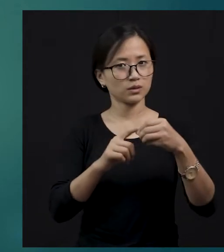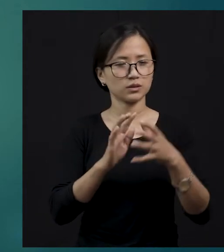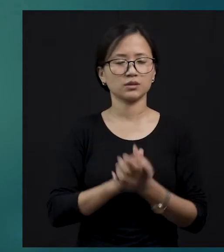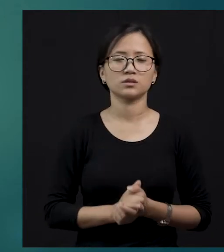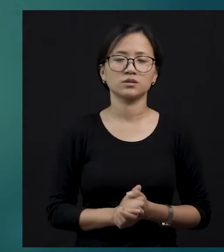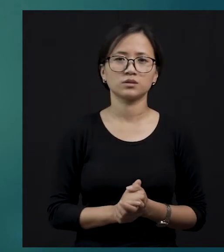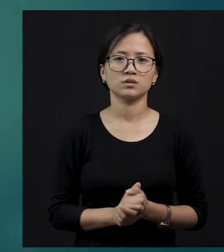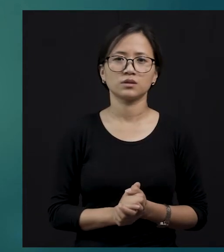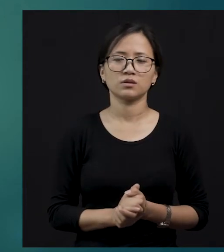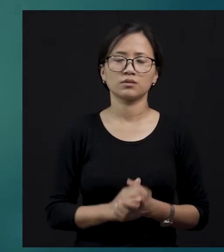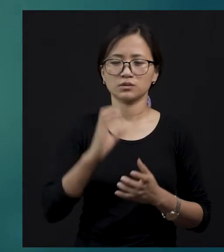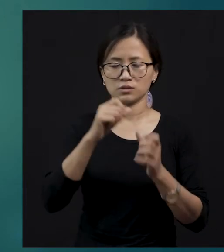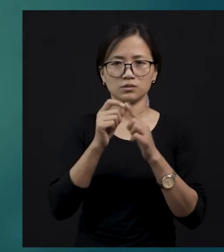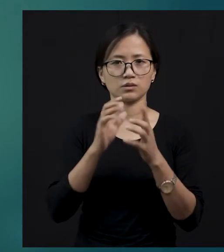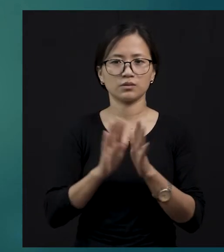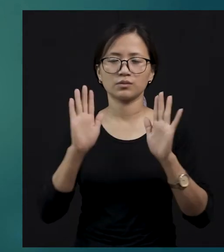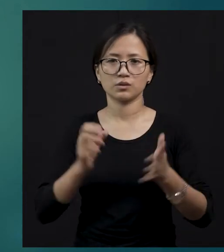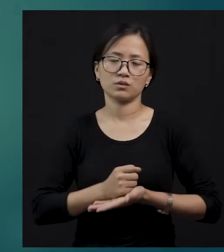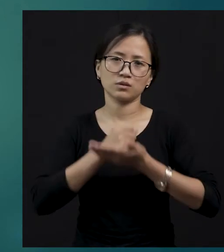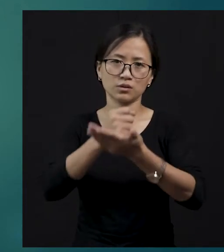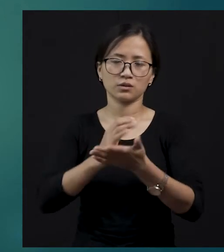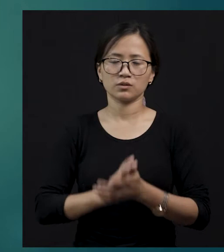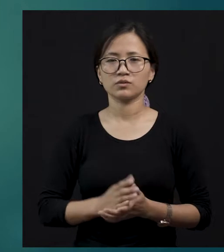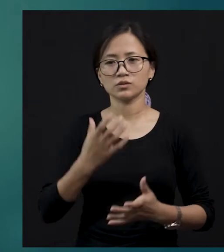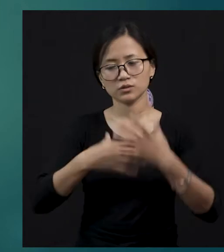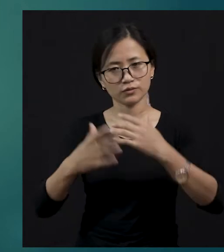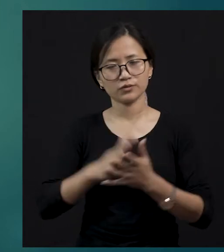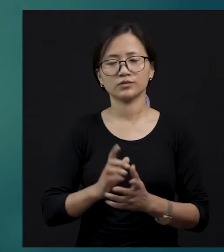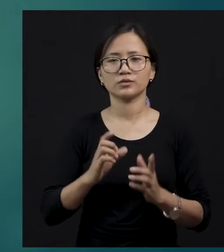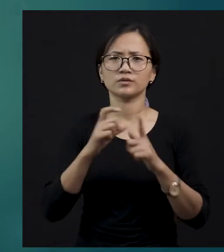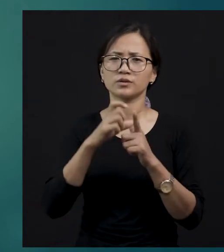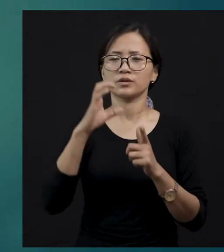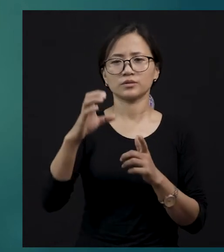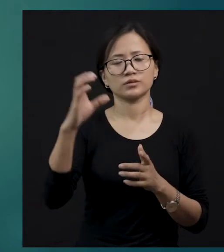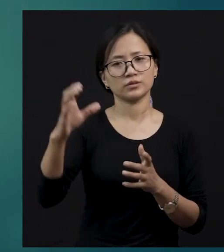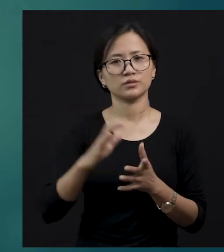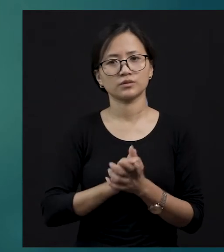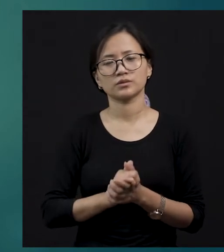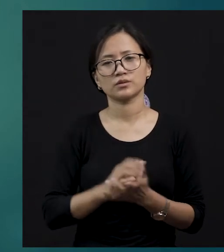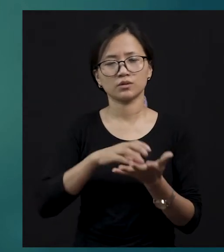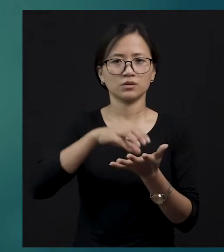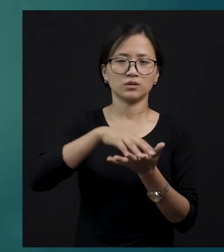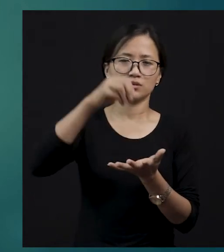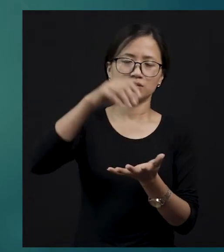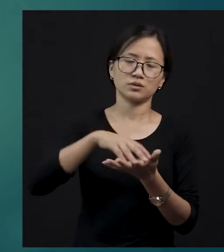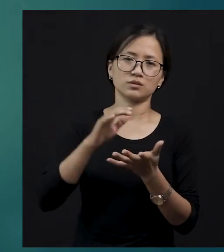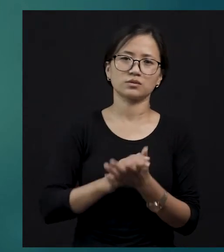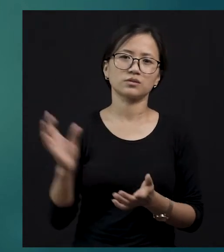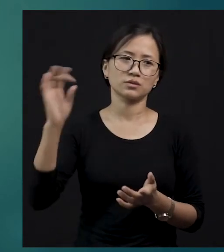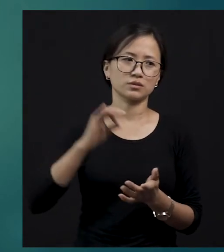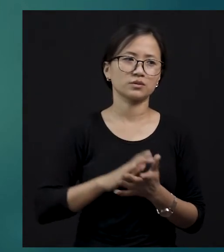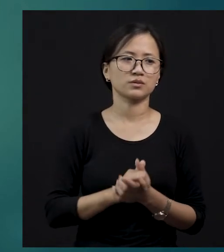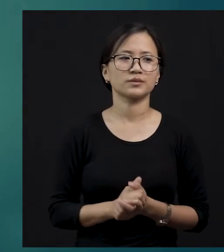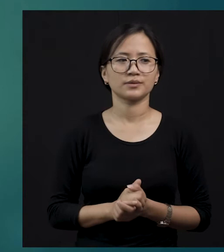has a special capability that will help the camel to survive in the desert again. So do you know the 2 types of the camels here? Dromedary